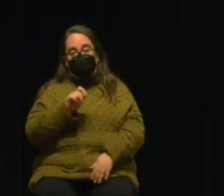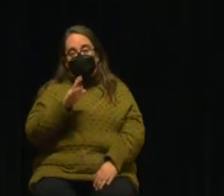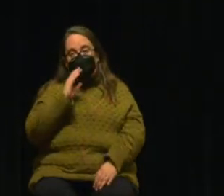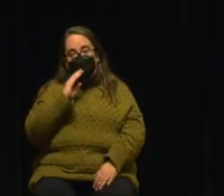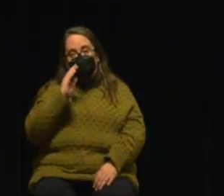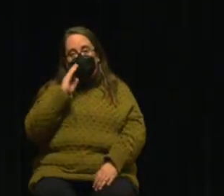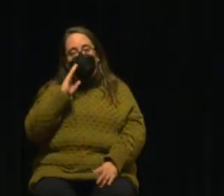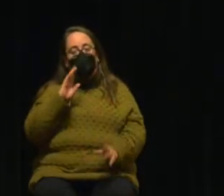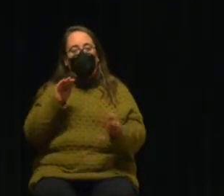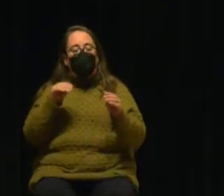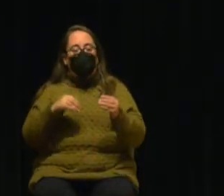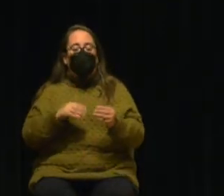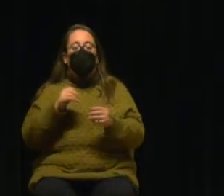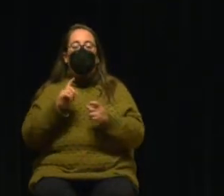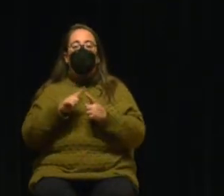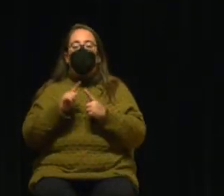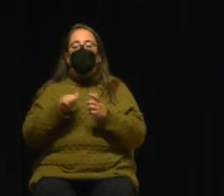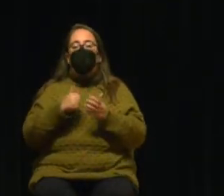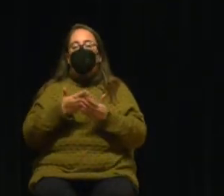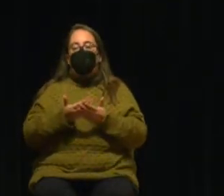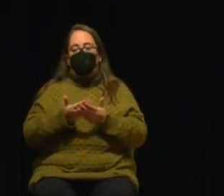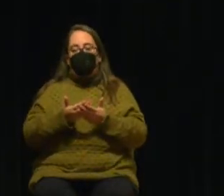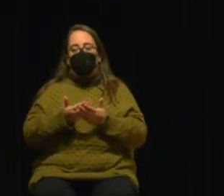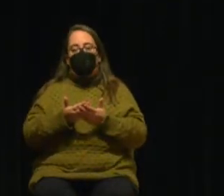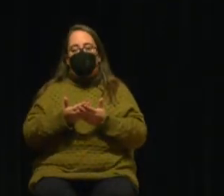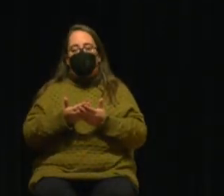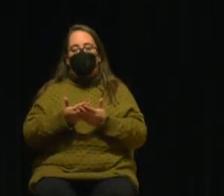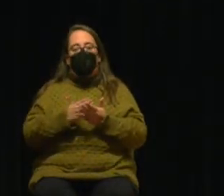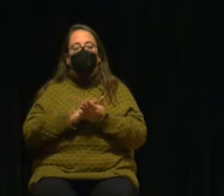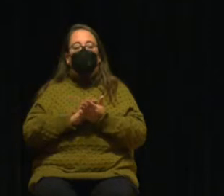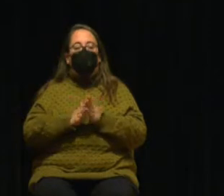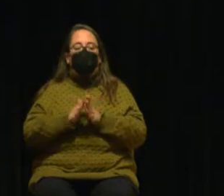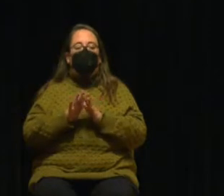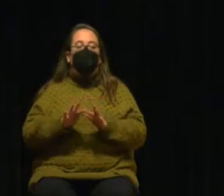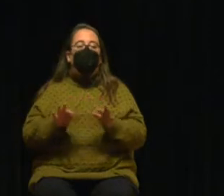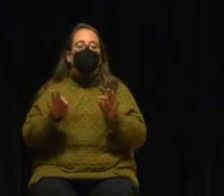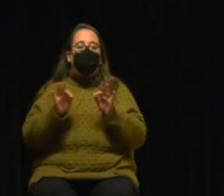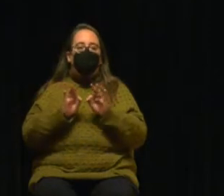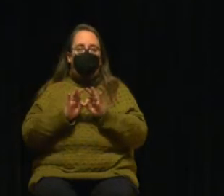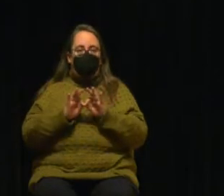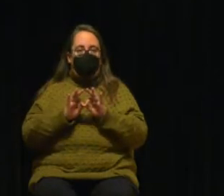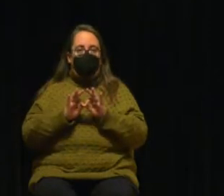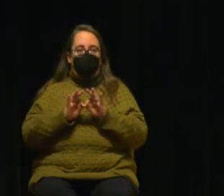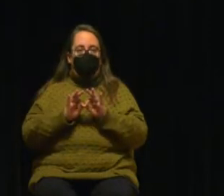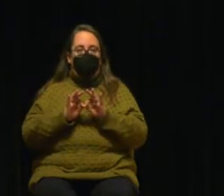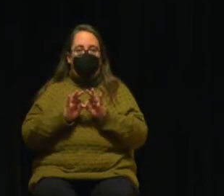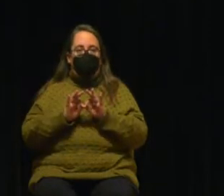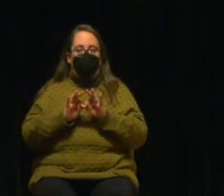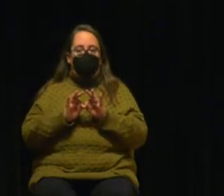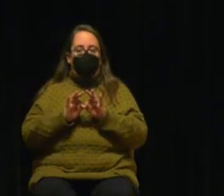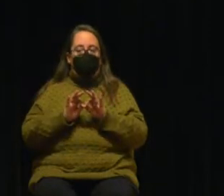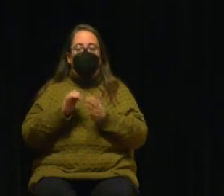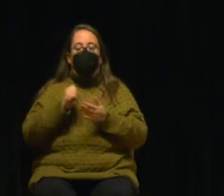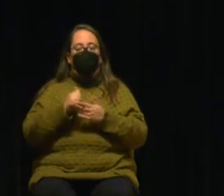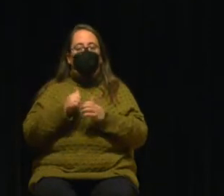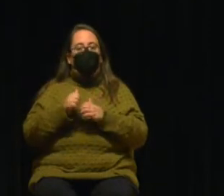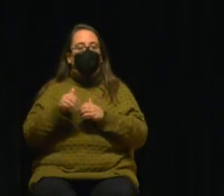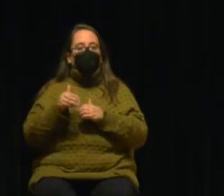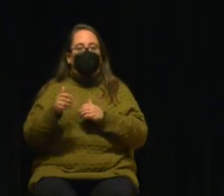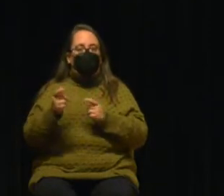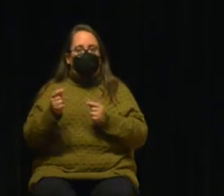his office. And when they arrived, it became important to help them with the next